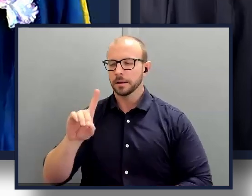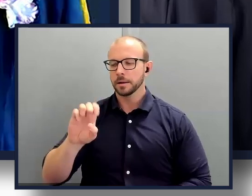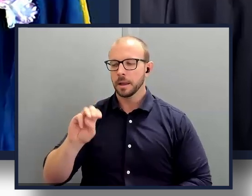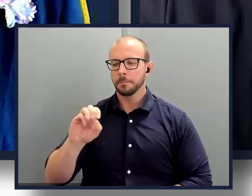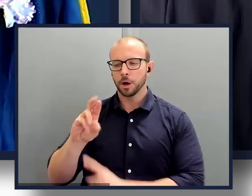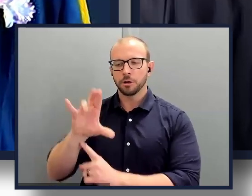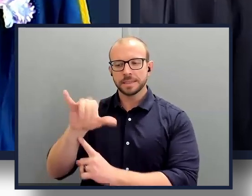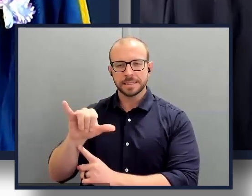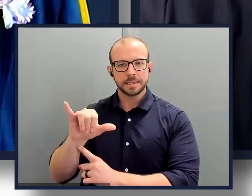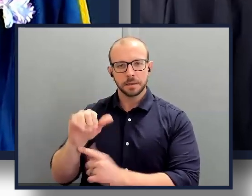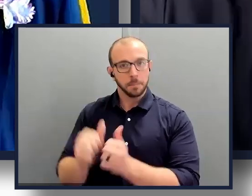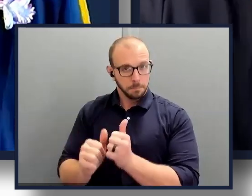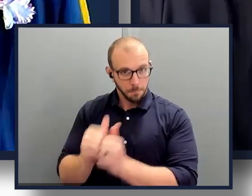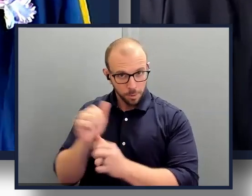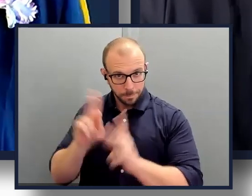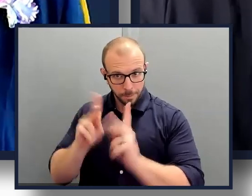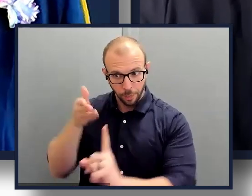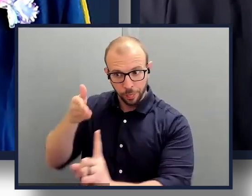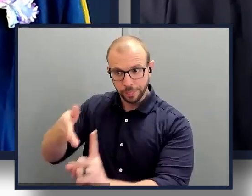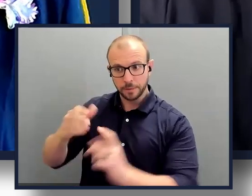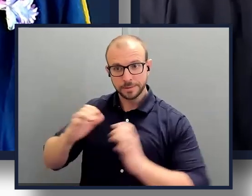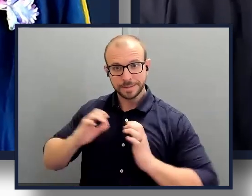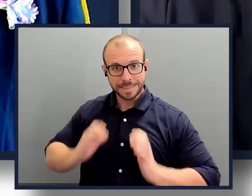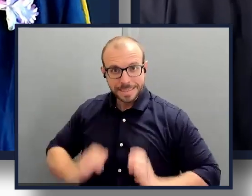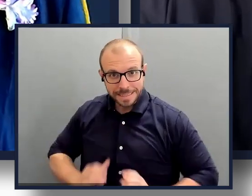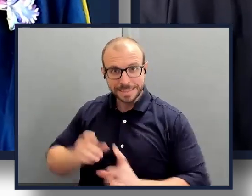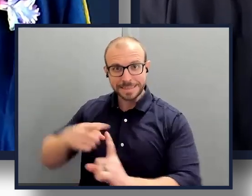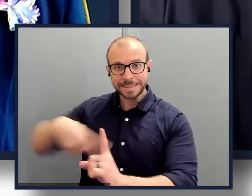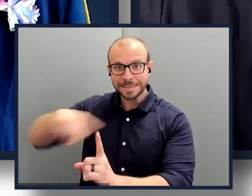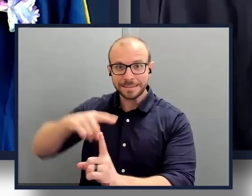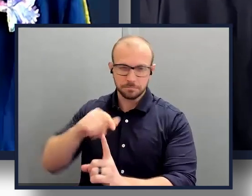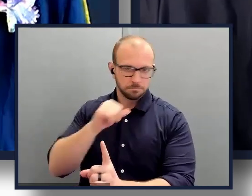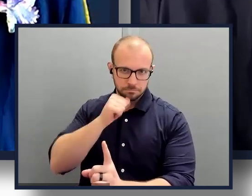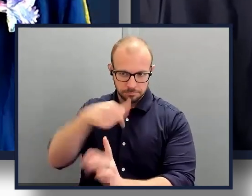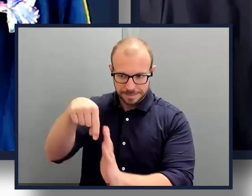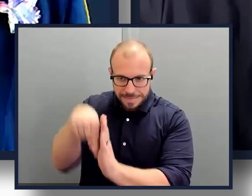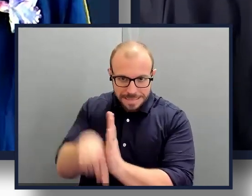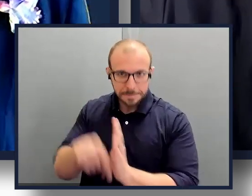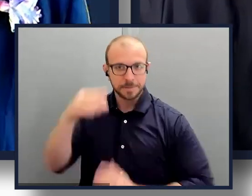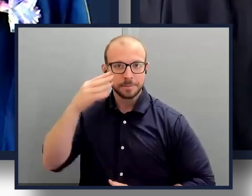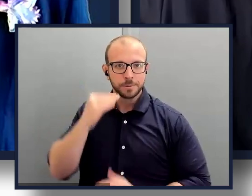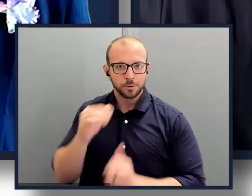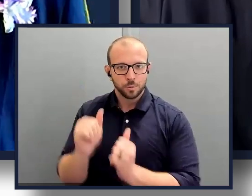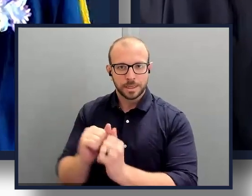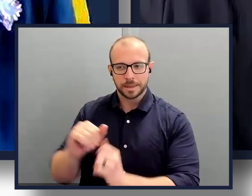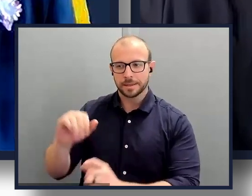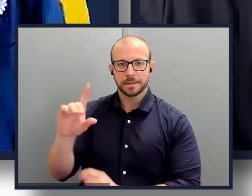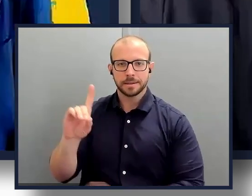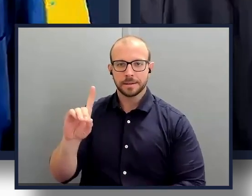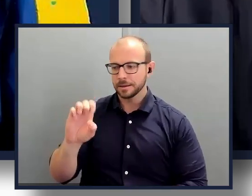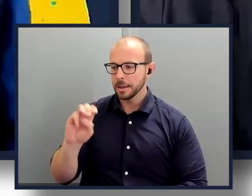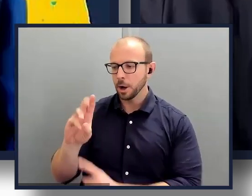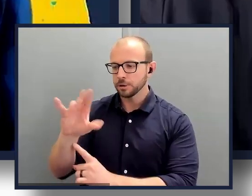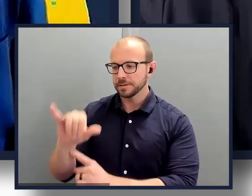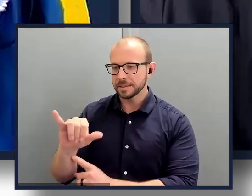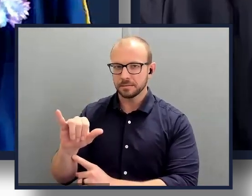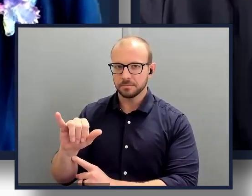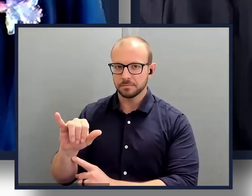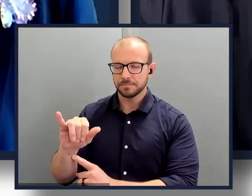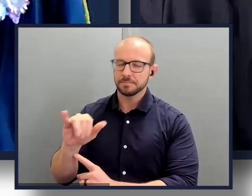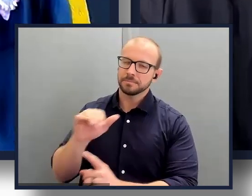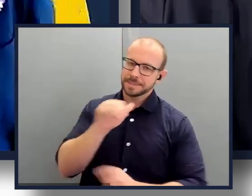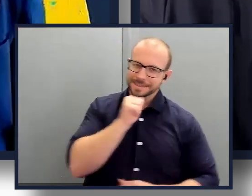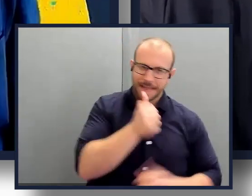of its citizens didn't have a deep experience with democracy. That's not the case here in the United